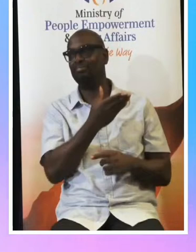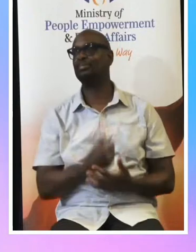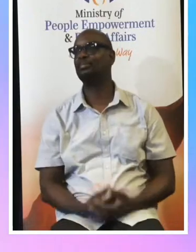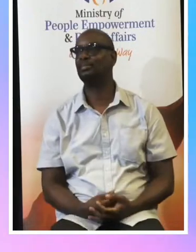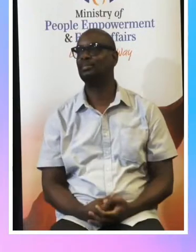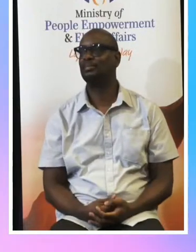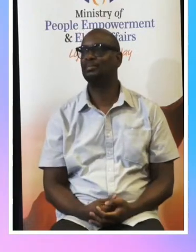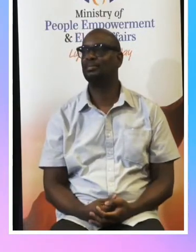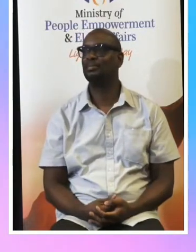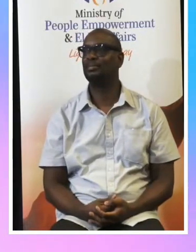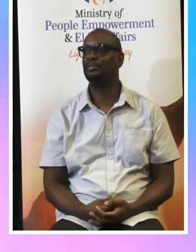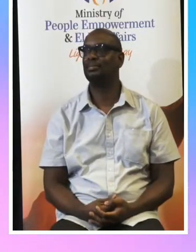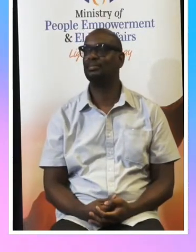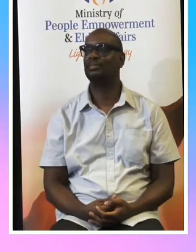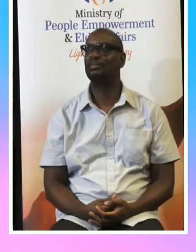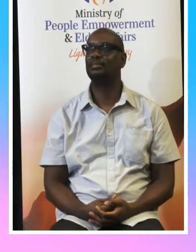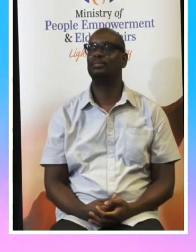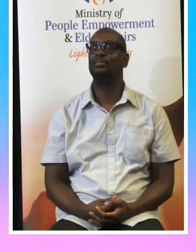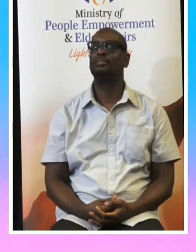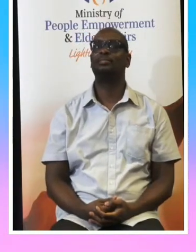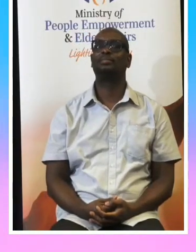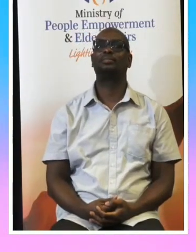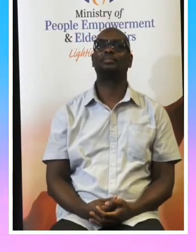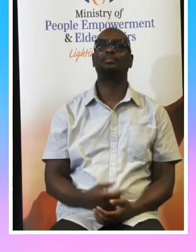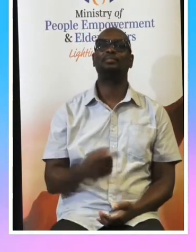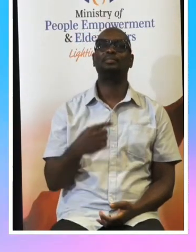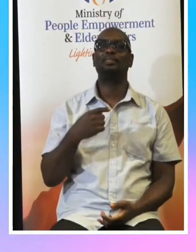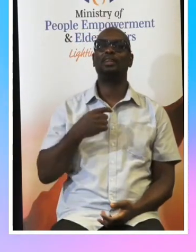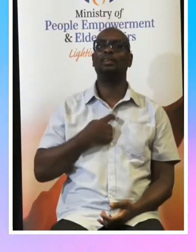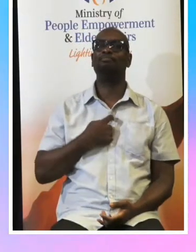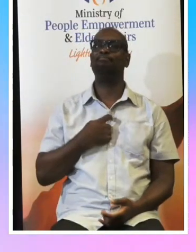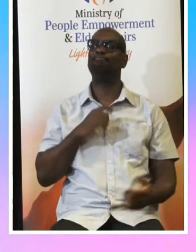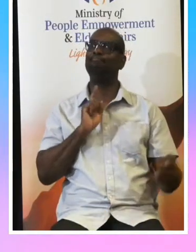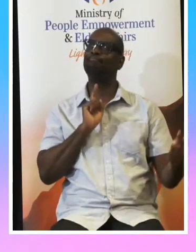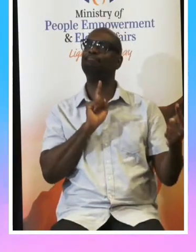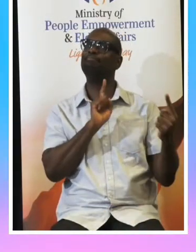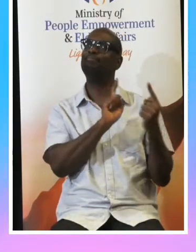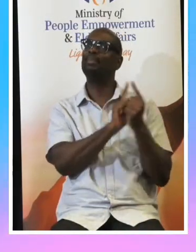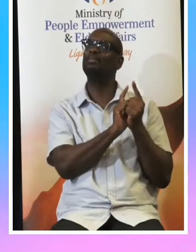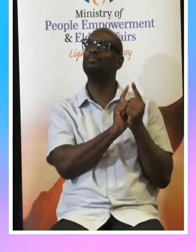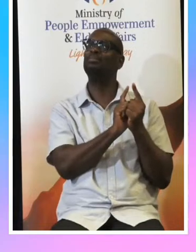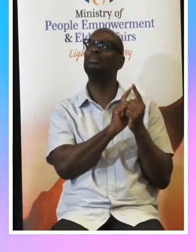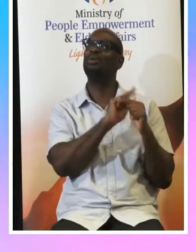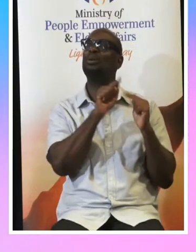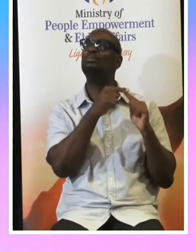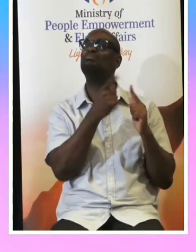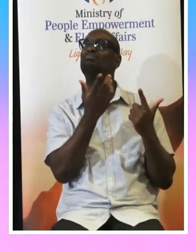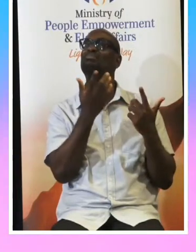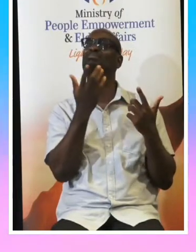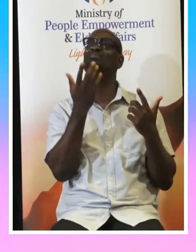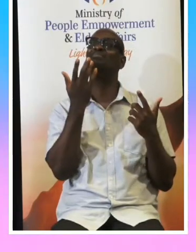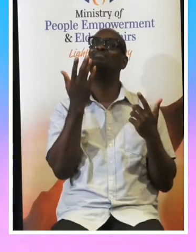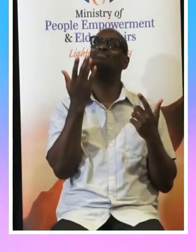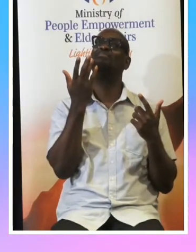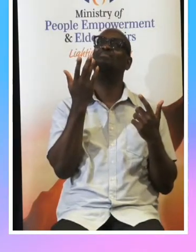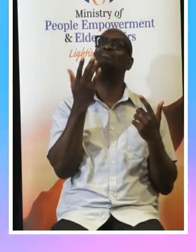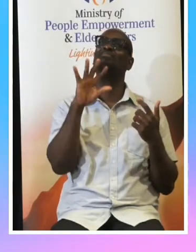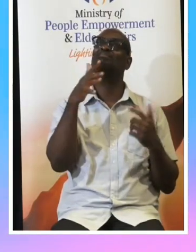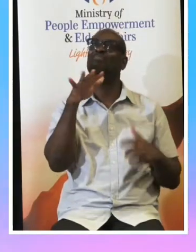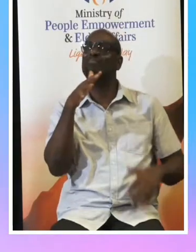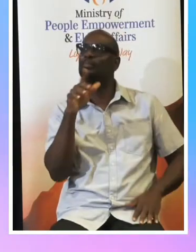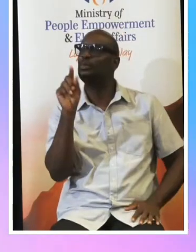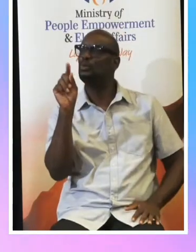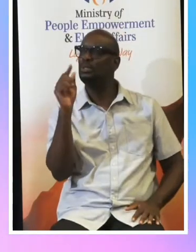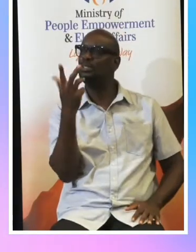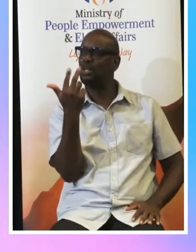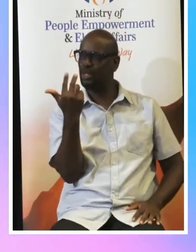in the cause. I would have first met Andrele, I believe, in around 2013,